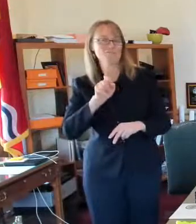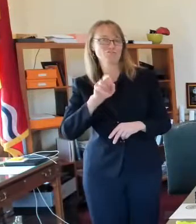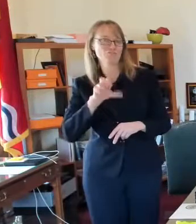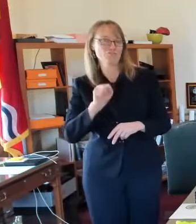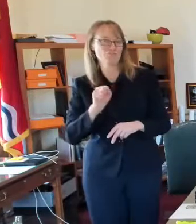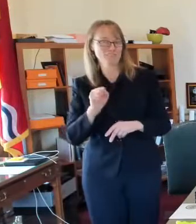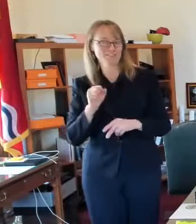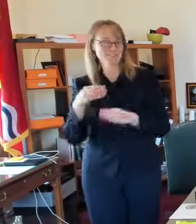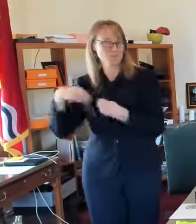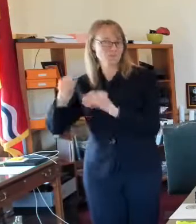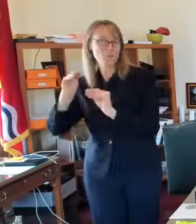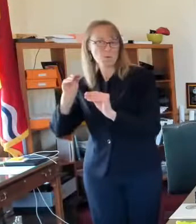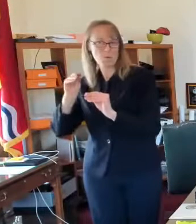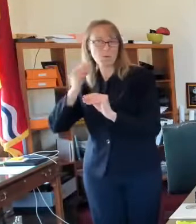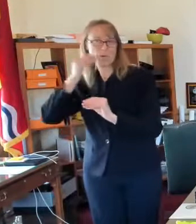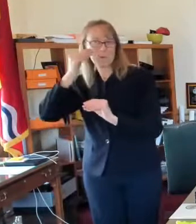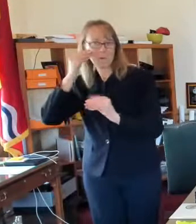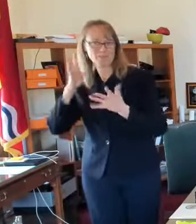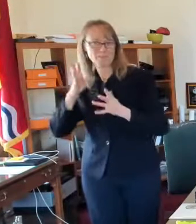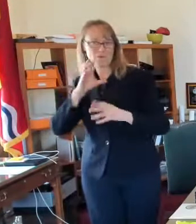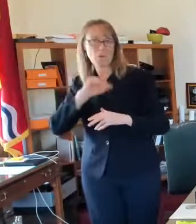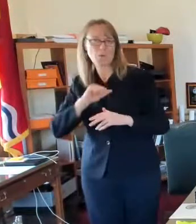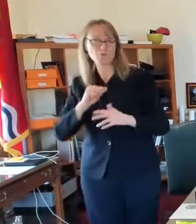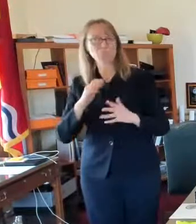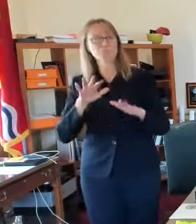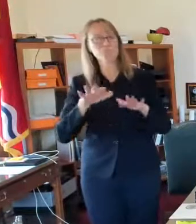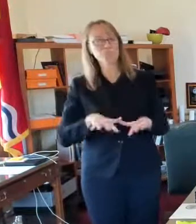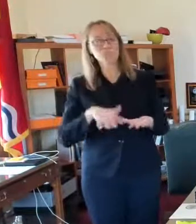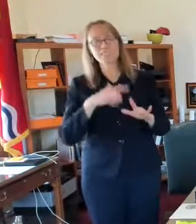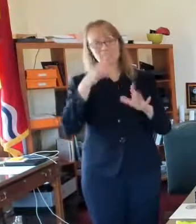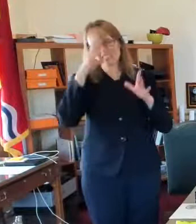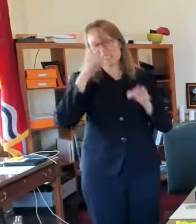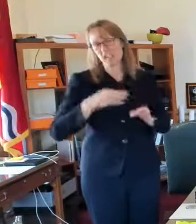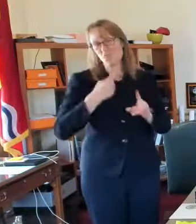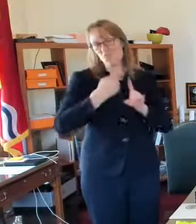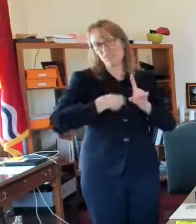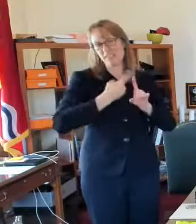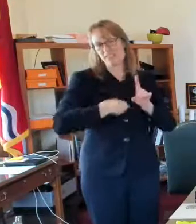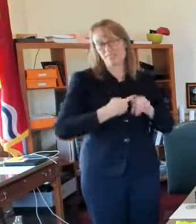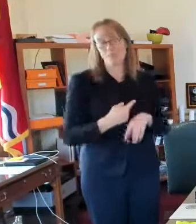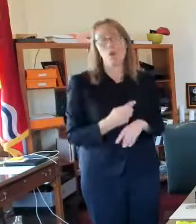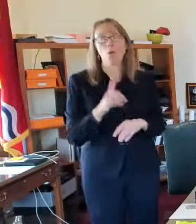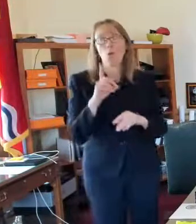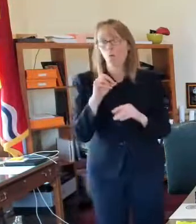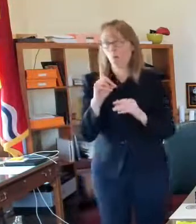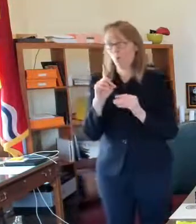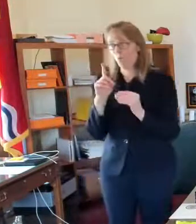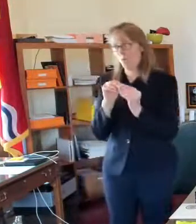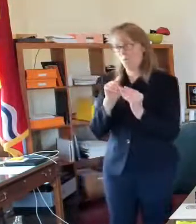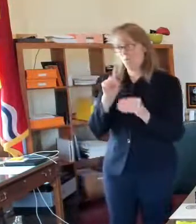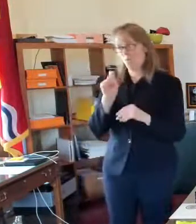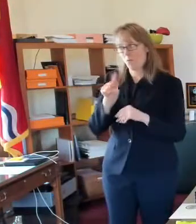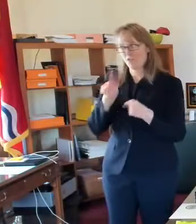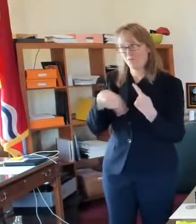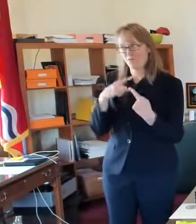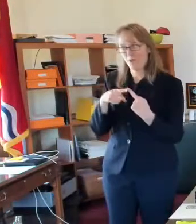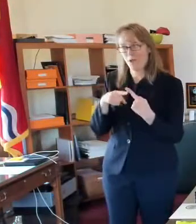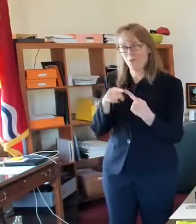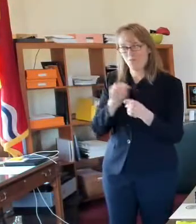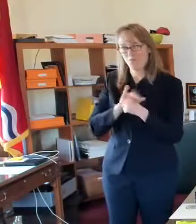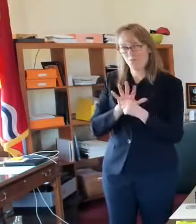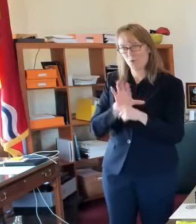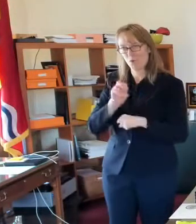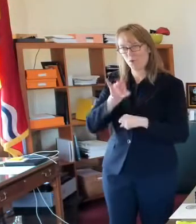Okay. day. It's almost 2:30. Bernicia had a question about COVID-19 testing and whether our federally qualified health centers